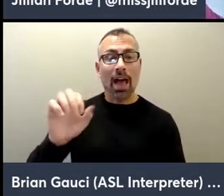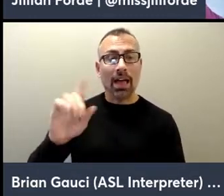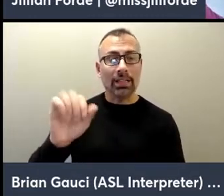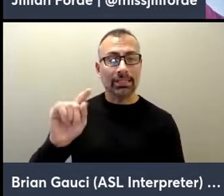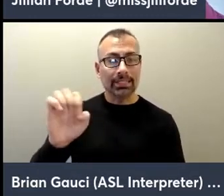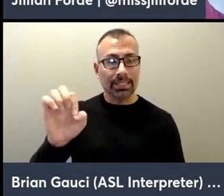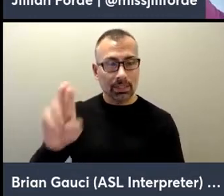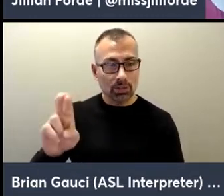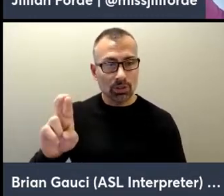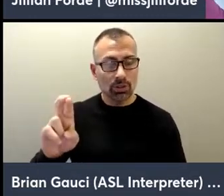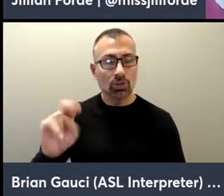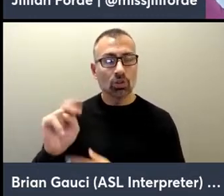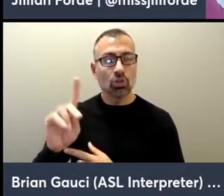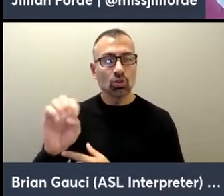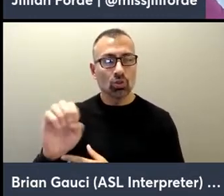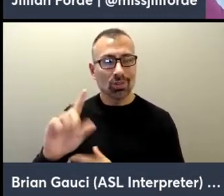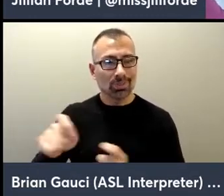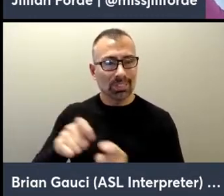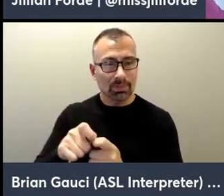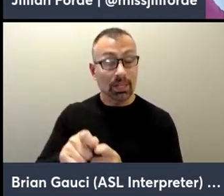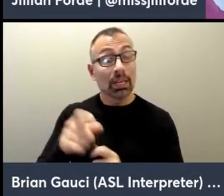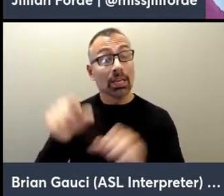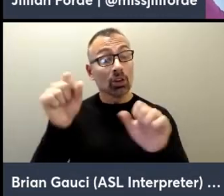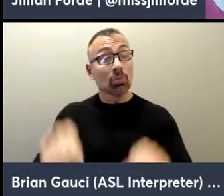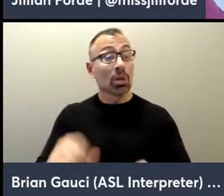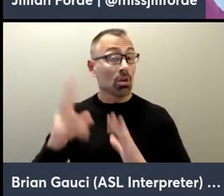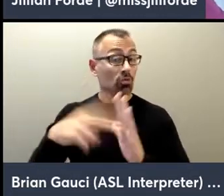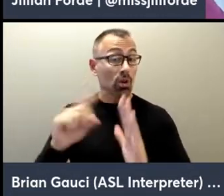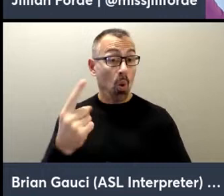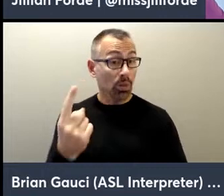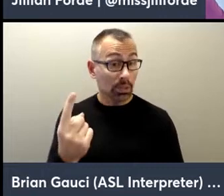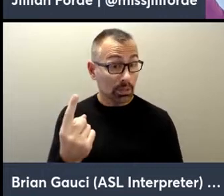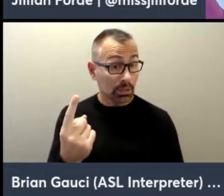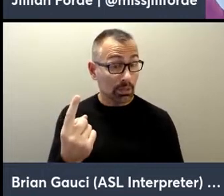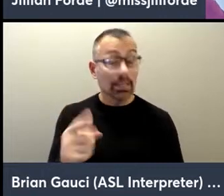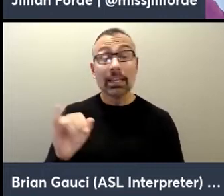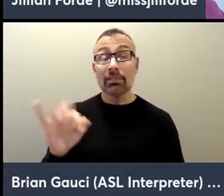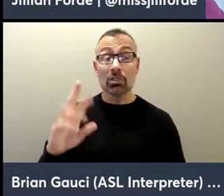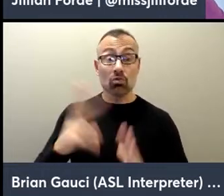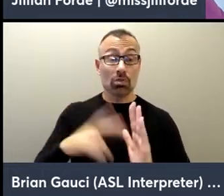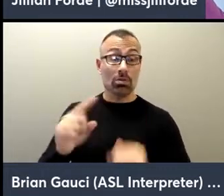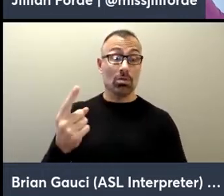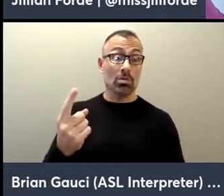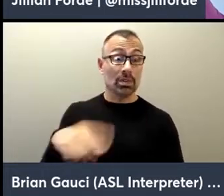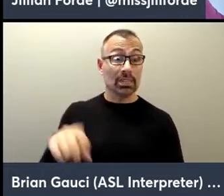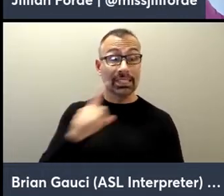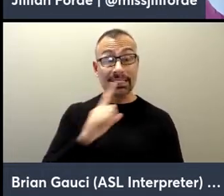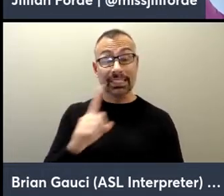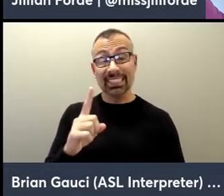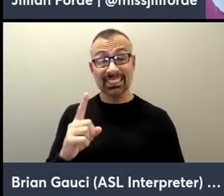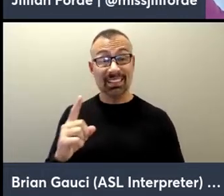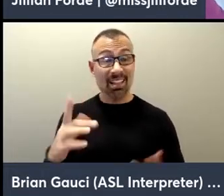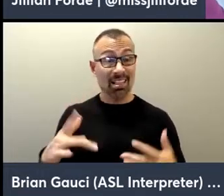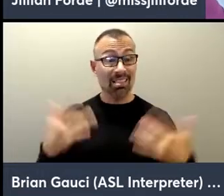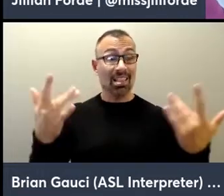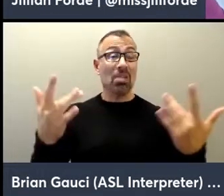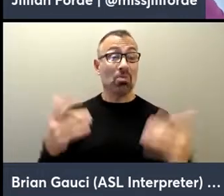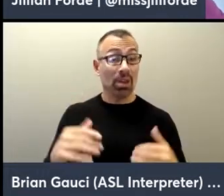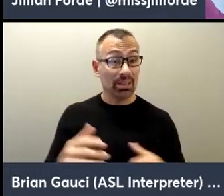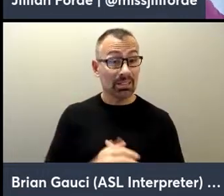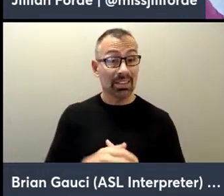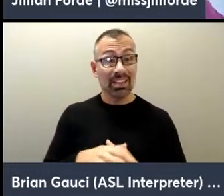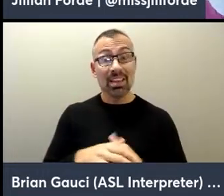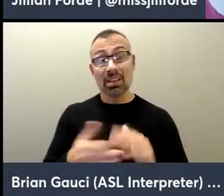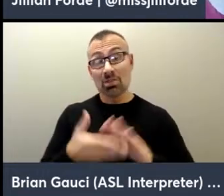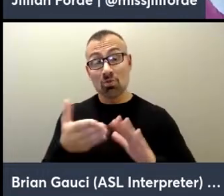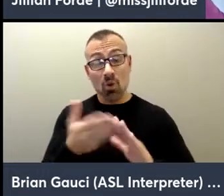miner node. It could be a read-only node. And so if it's a read-only node, it's a very lightweight node. It can run on a container, an EKS,